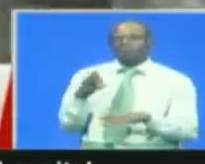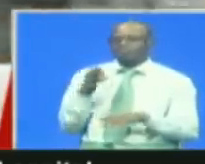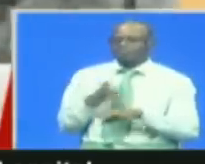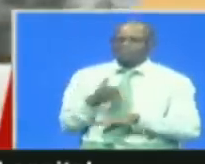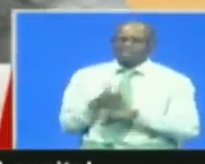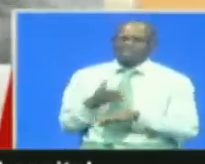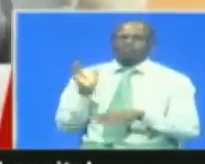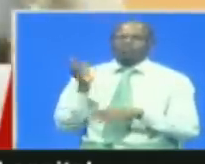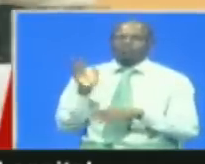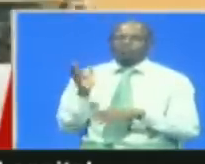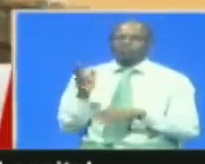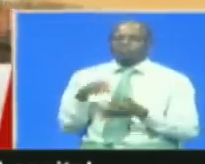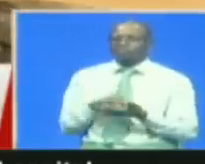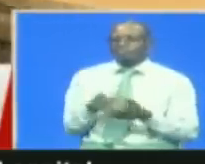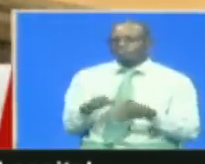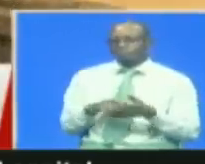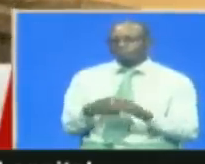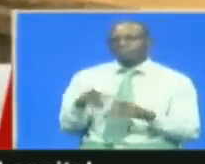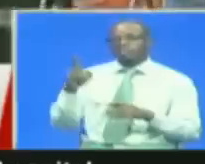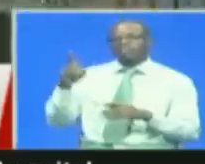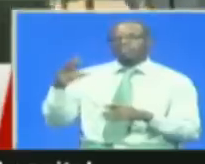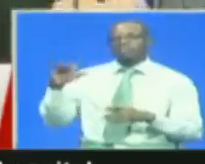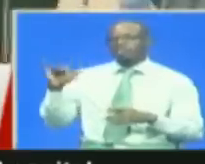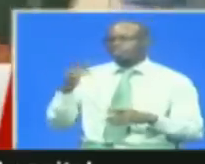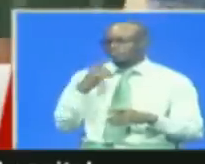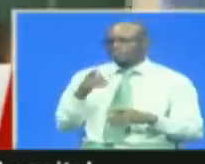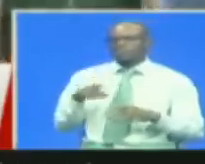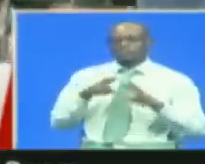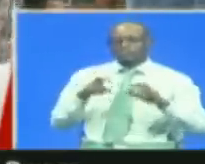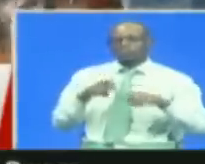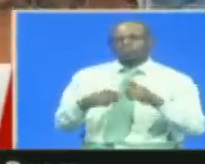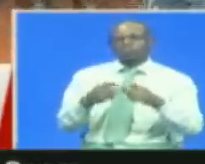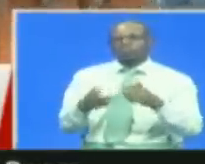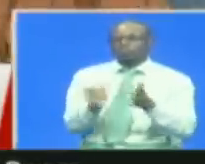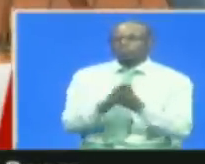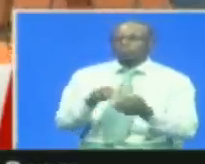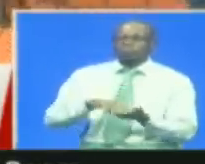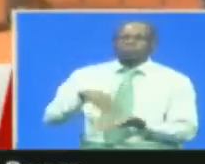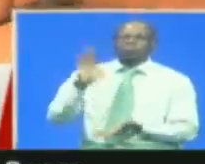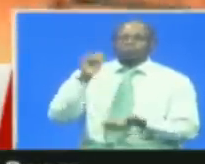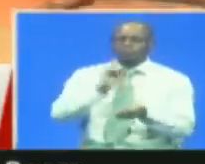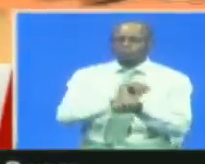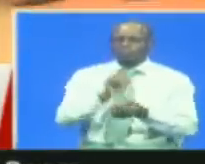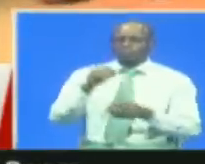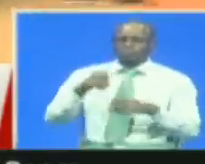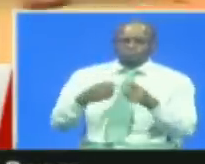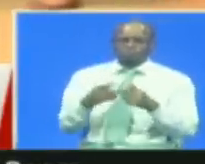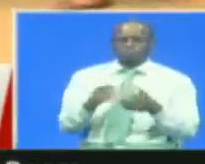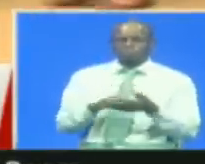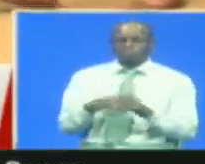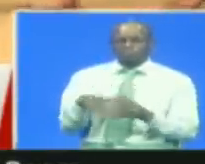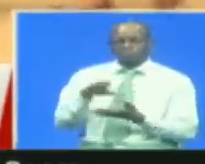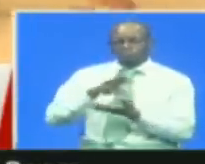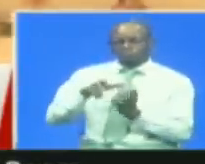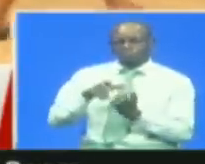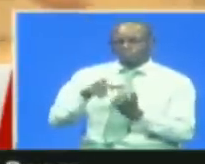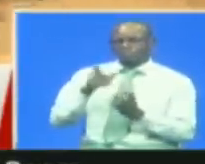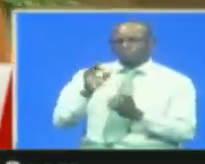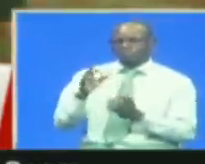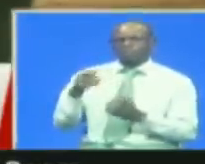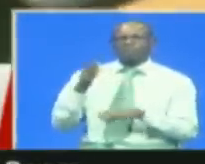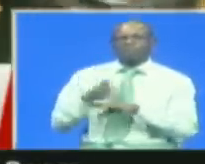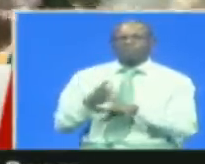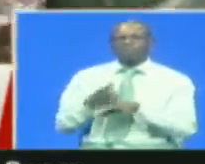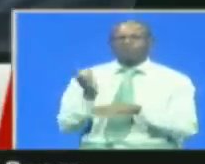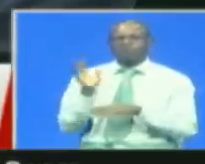DCI says investigations are ongoing with more arrests in the pipeline. The controversy over the fake gold syndicate has drawn